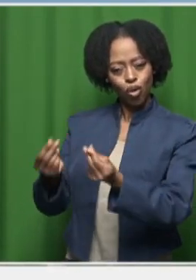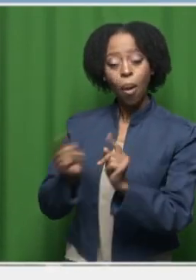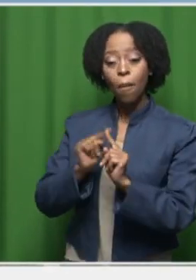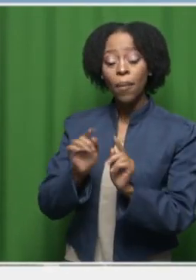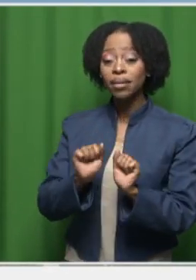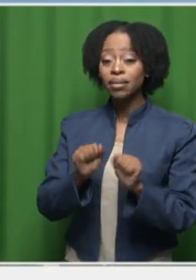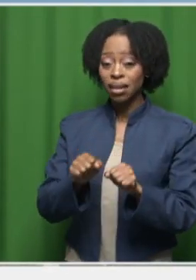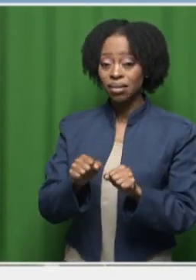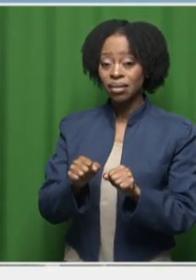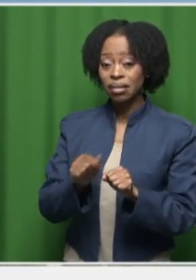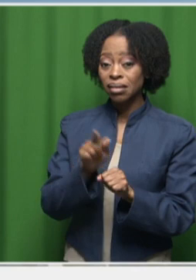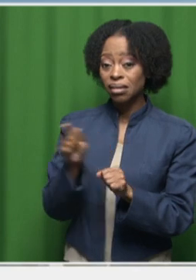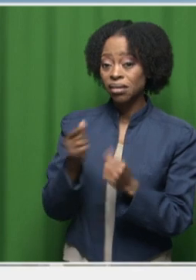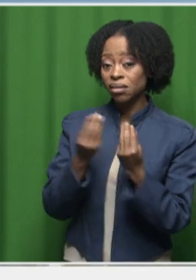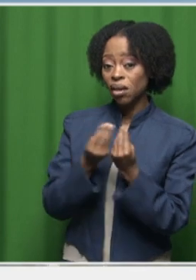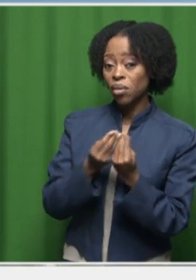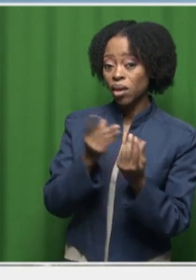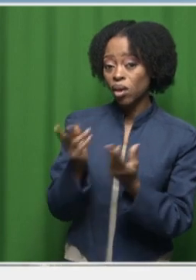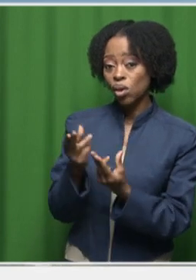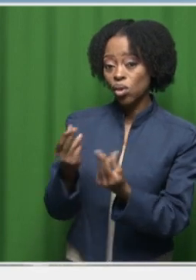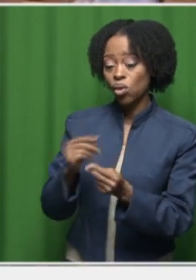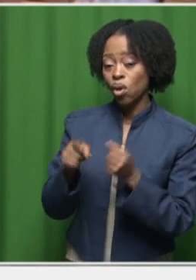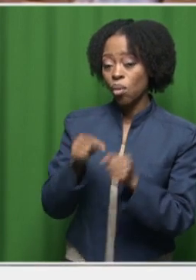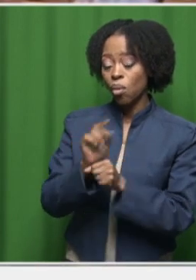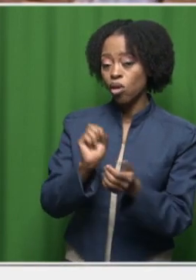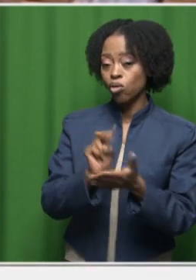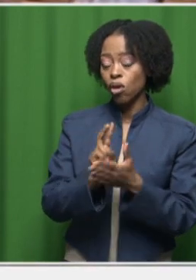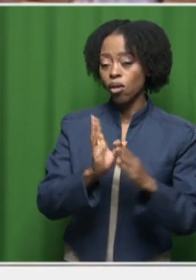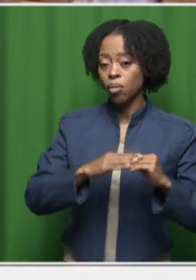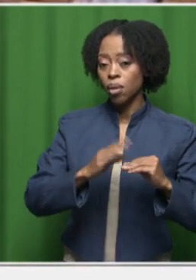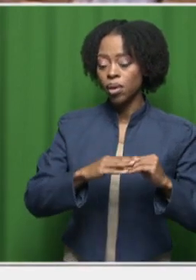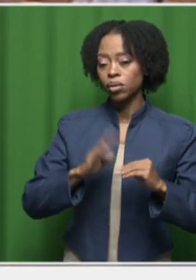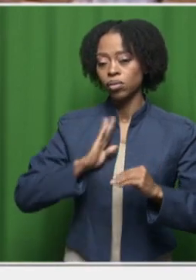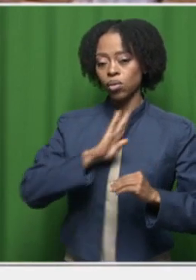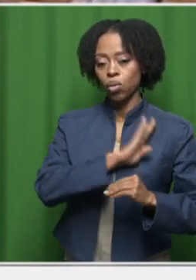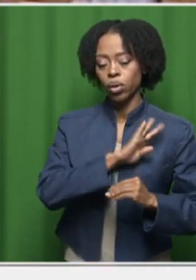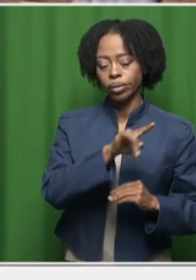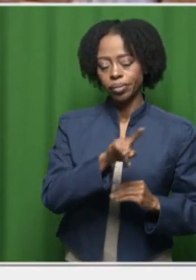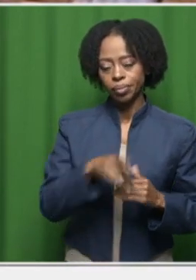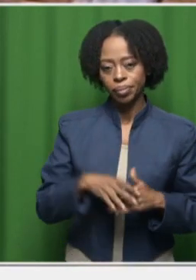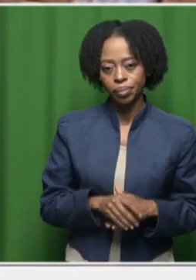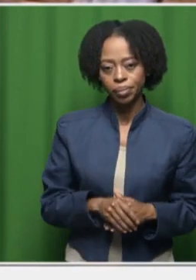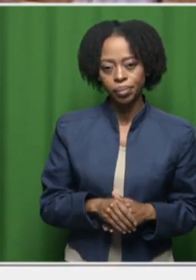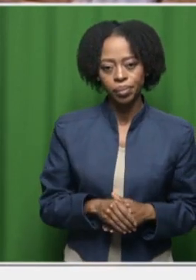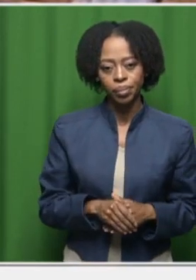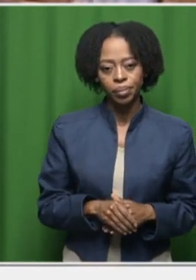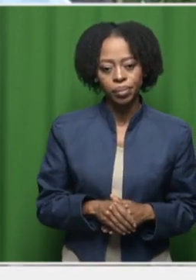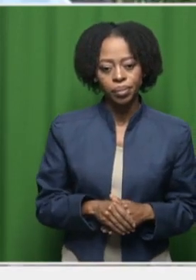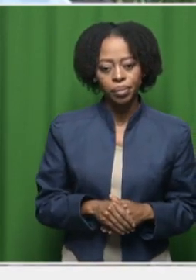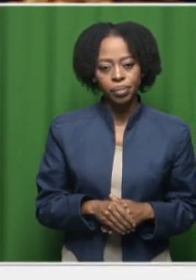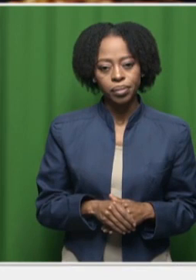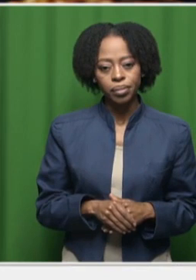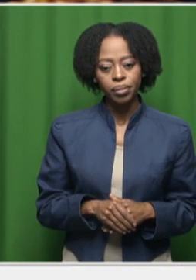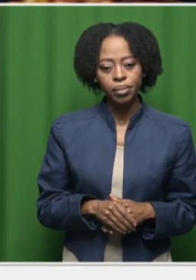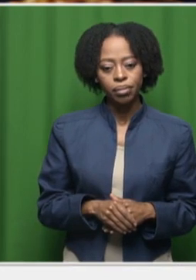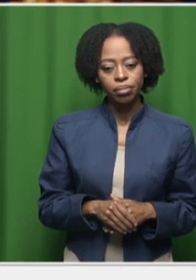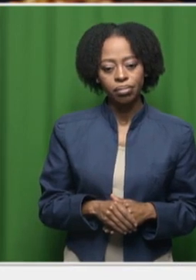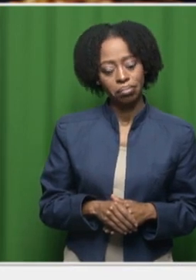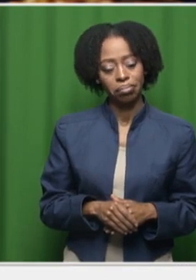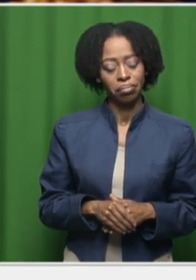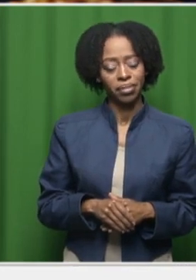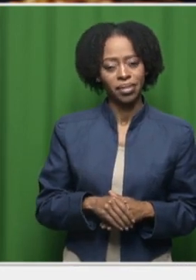that he is doing with legal team regarding the 12 names of the board. I must say that sounds